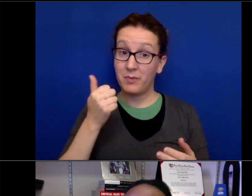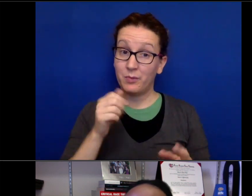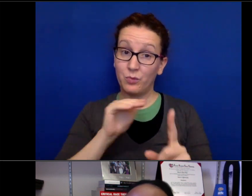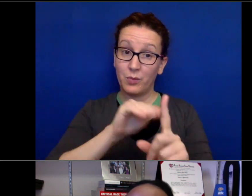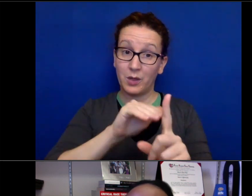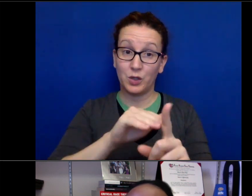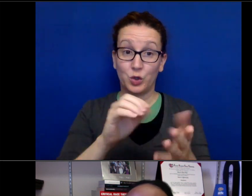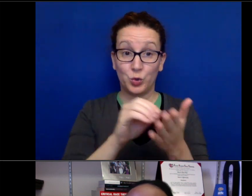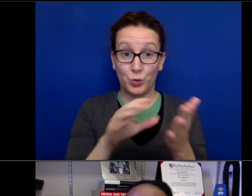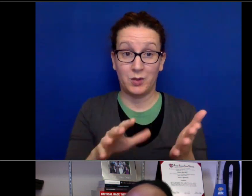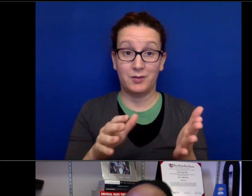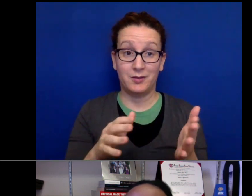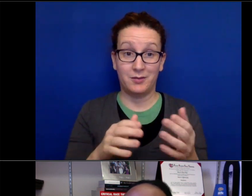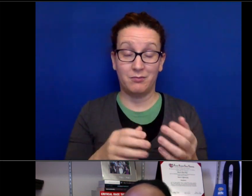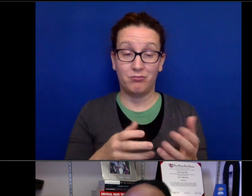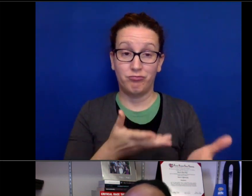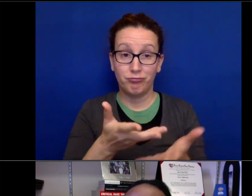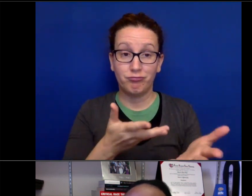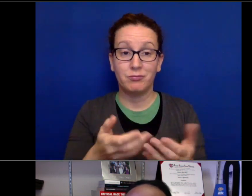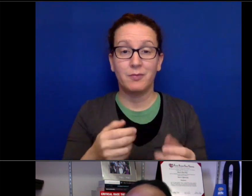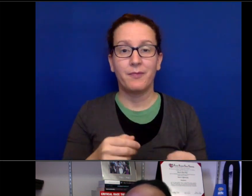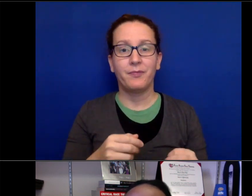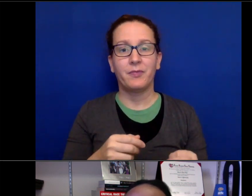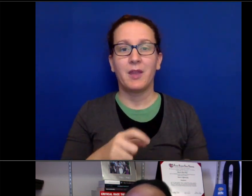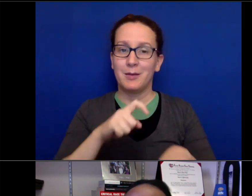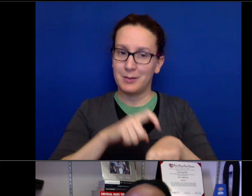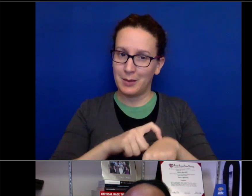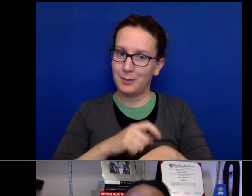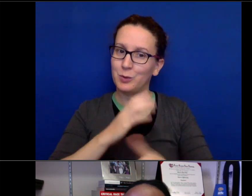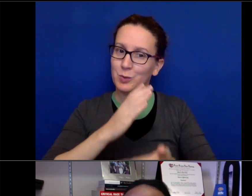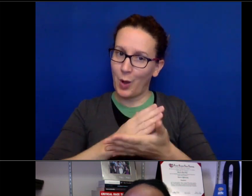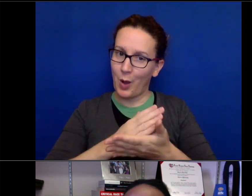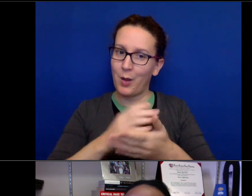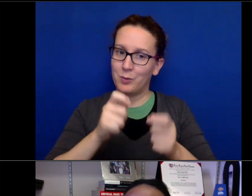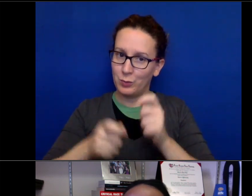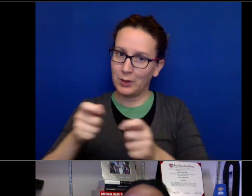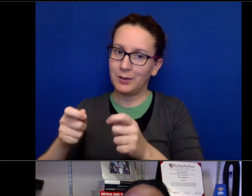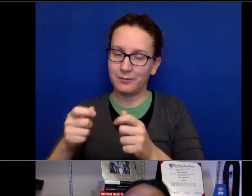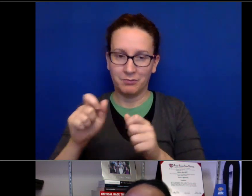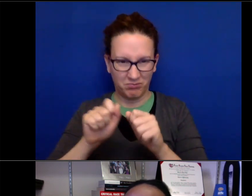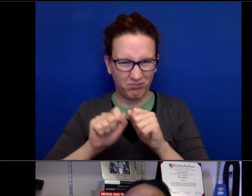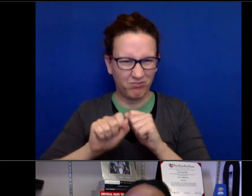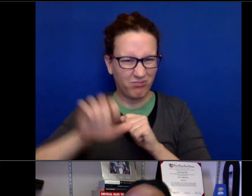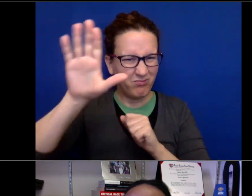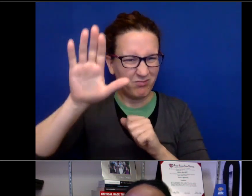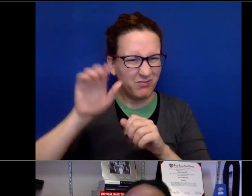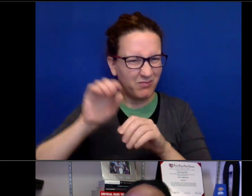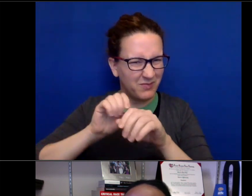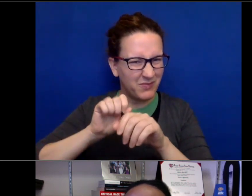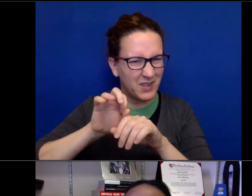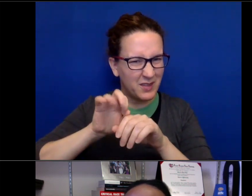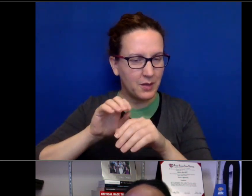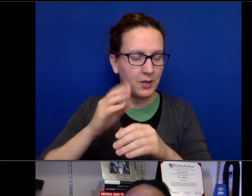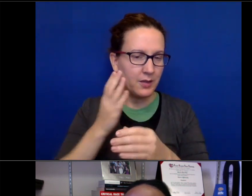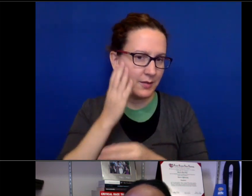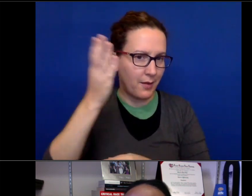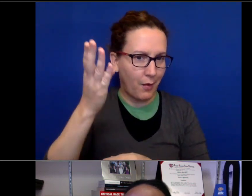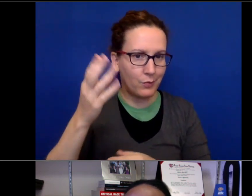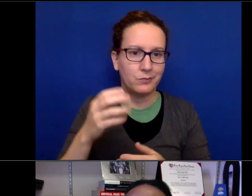the students I advise. This is time to stop tweaking and send it out. And so just watch out for it. And so don't over add